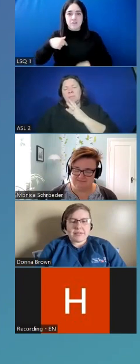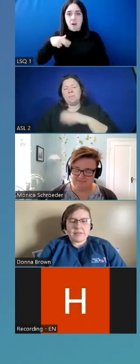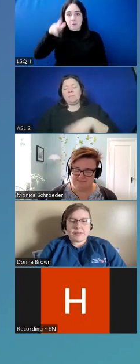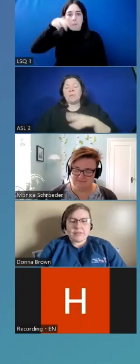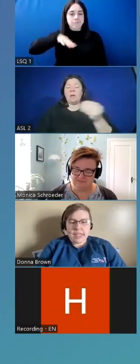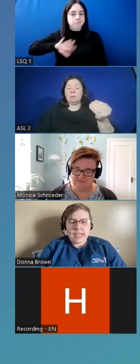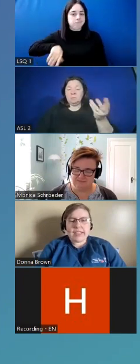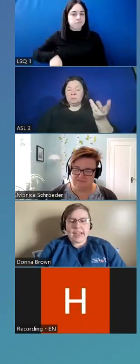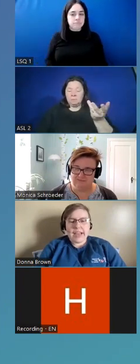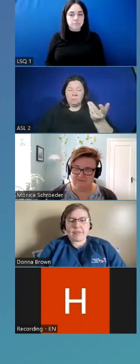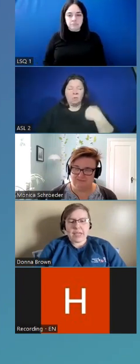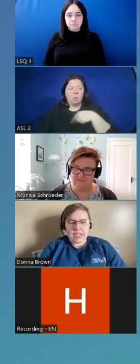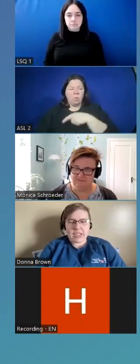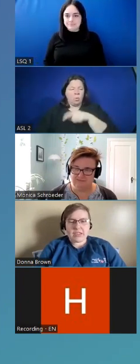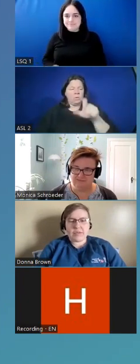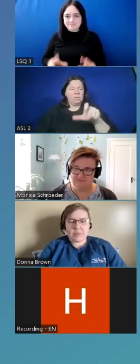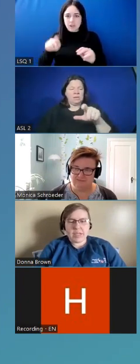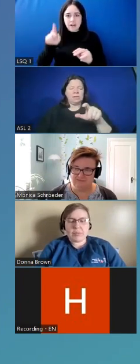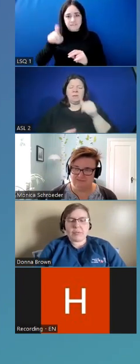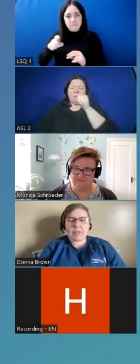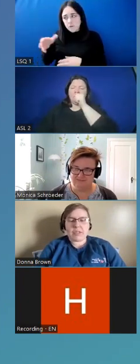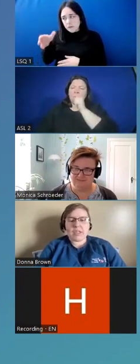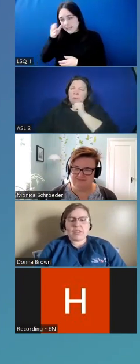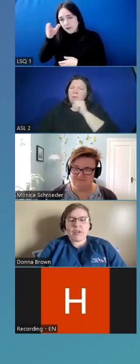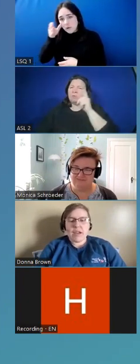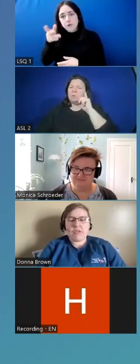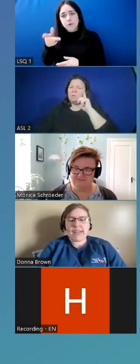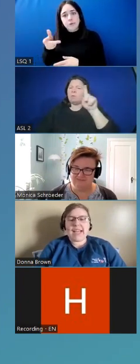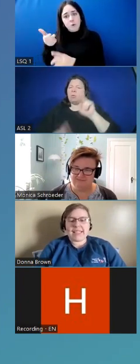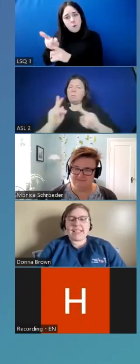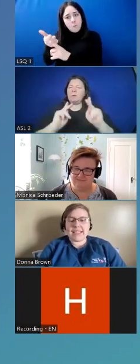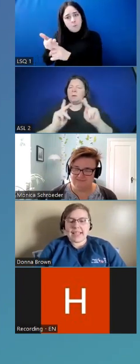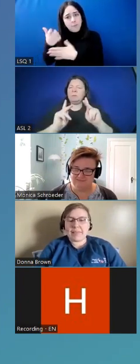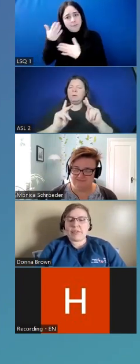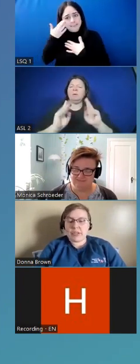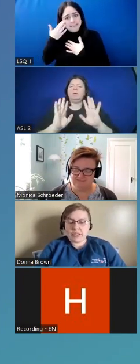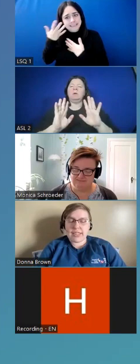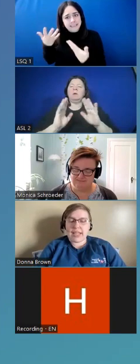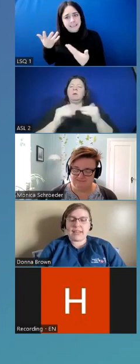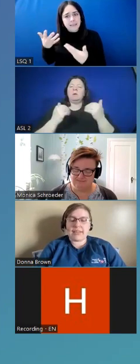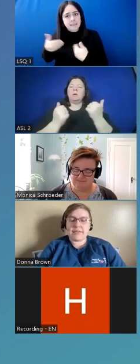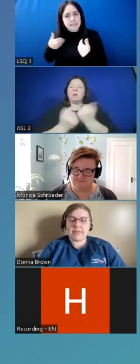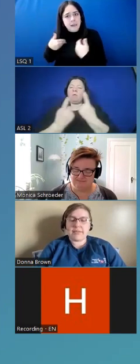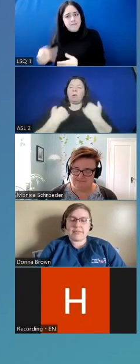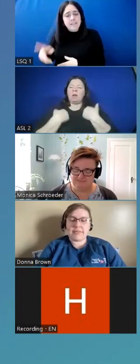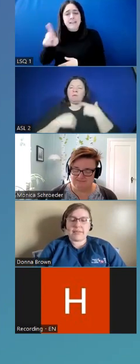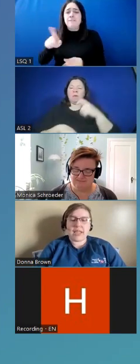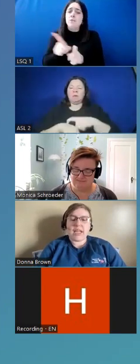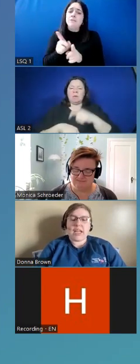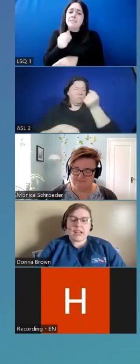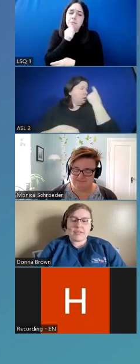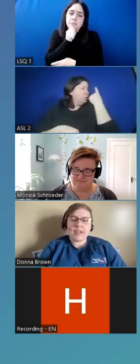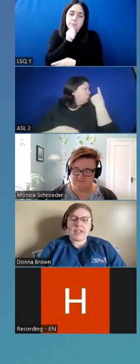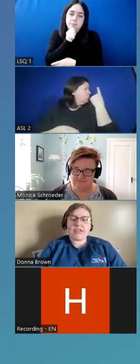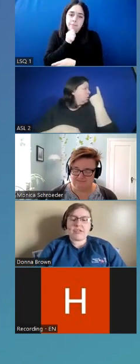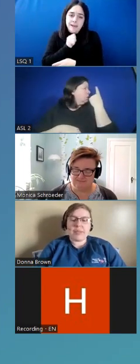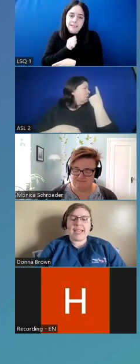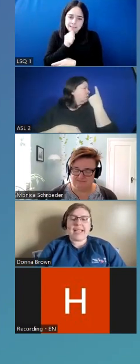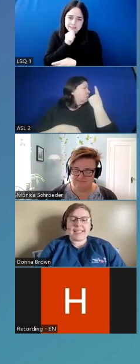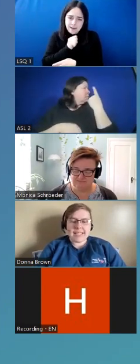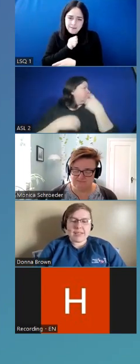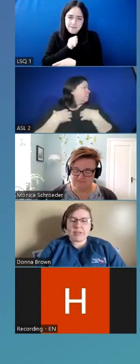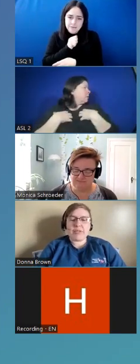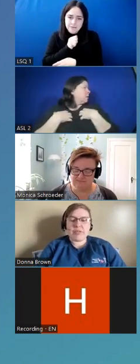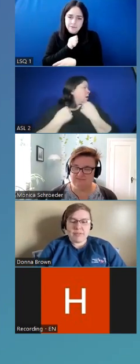And we need to have patience for people so everyone has the time to understand. Healthcare should